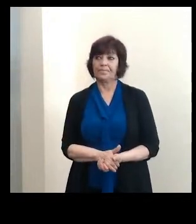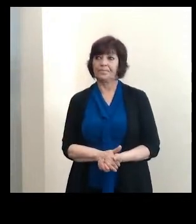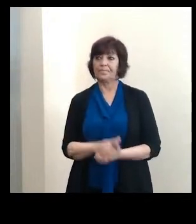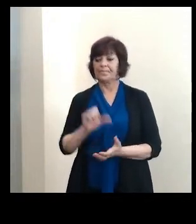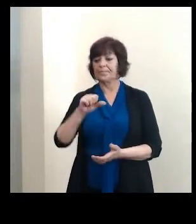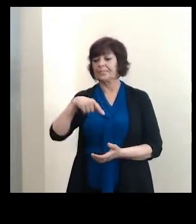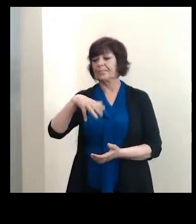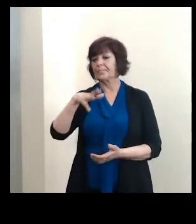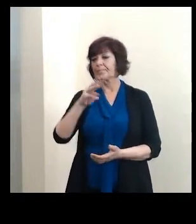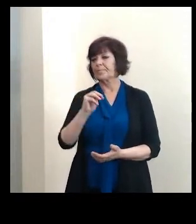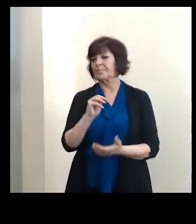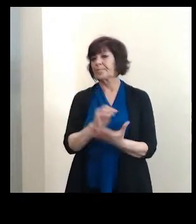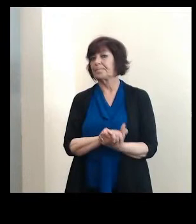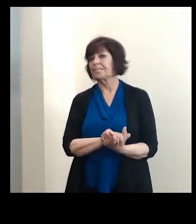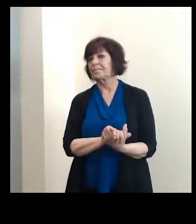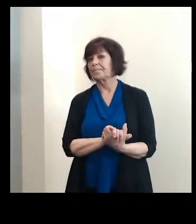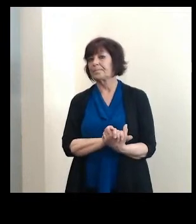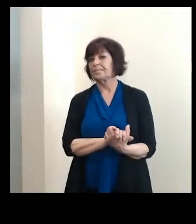Spectrum News, Dominic Lavalo.